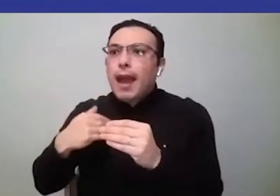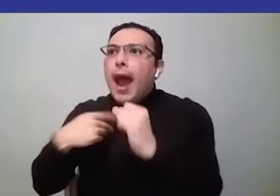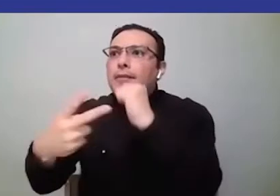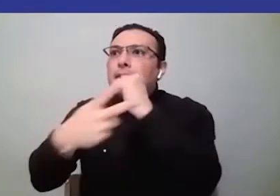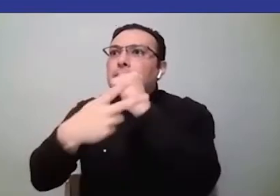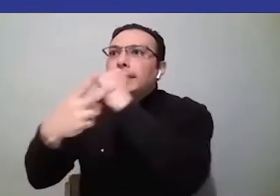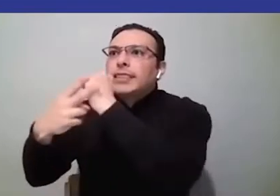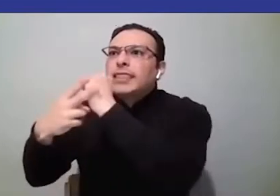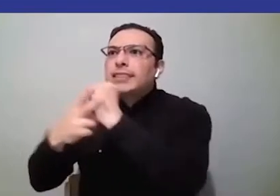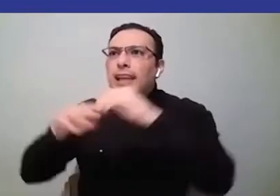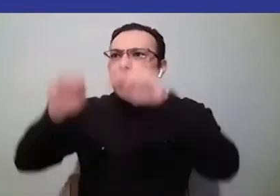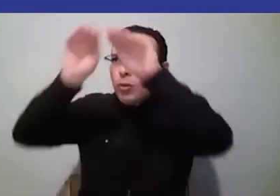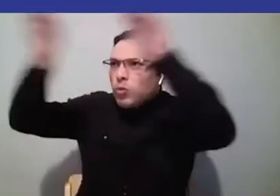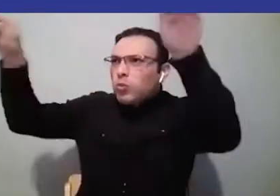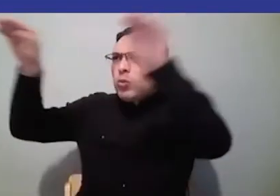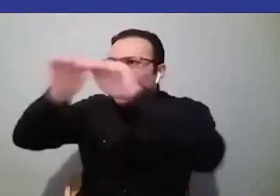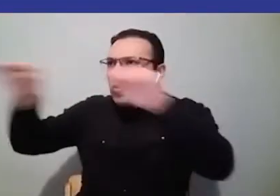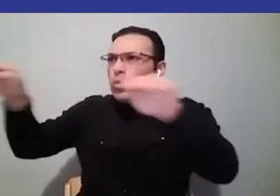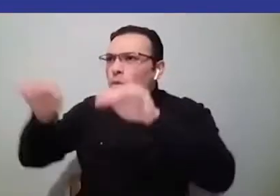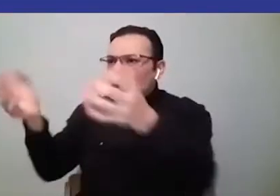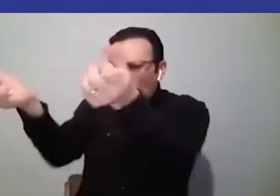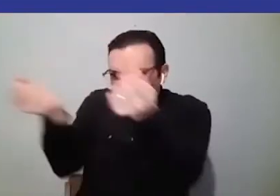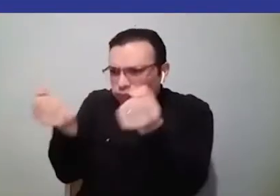in, but then he opened up the